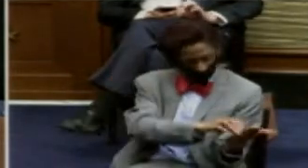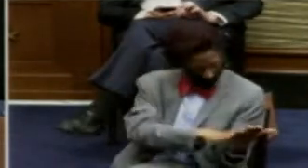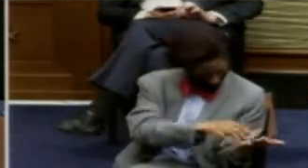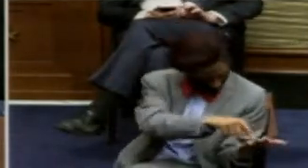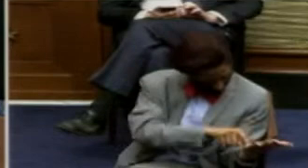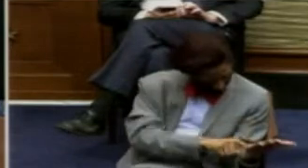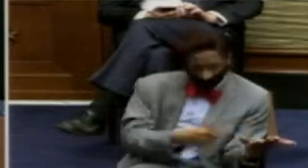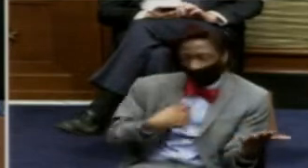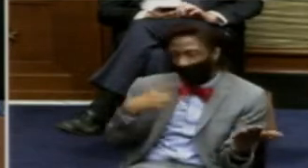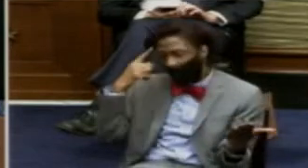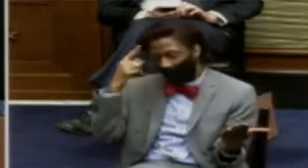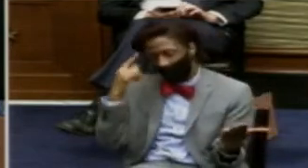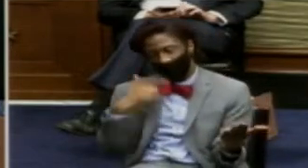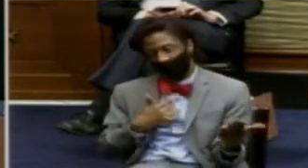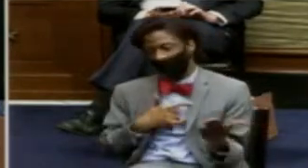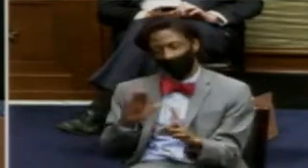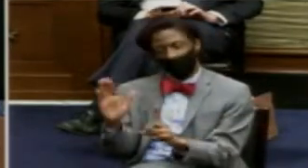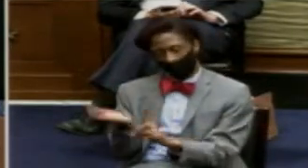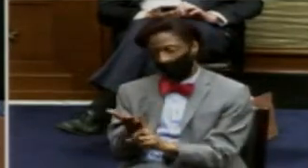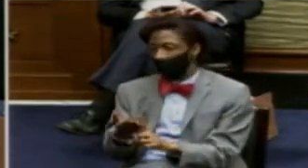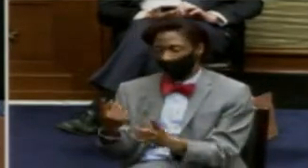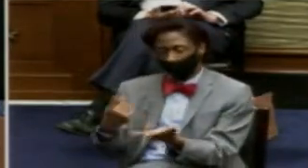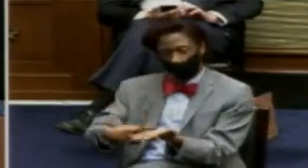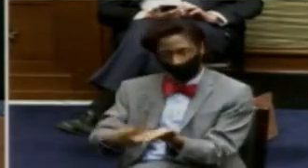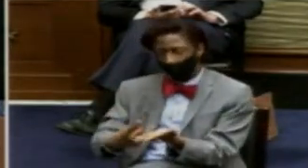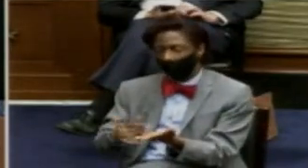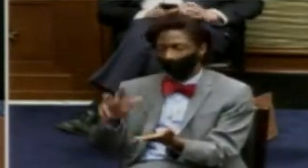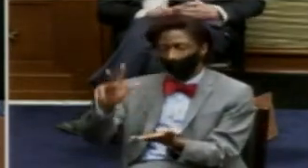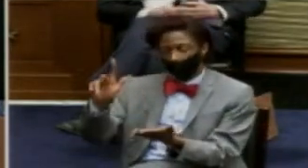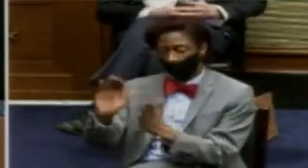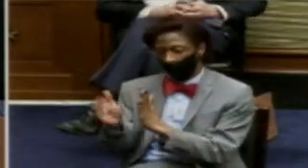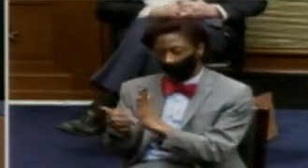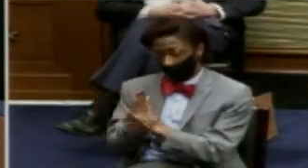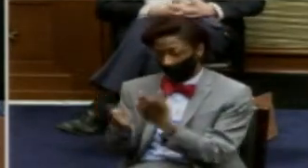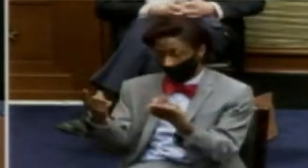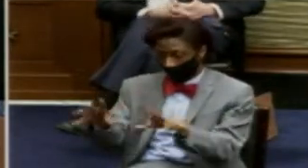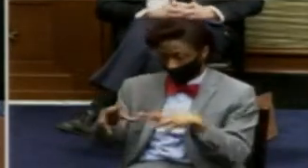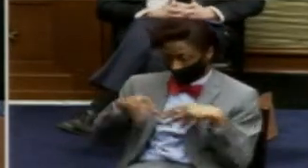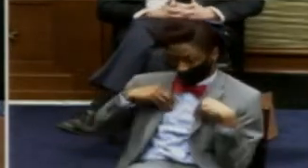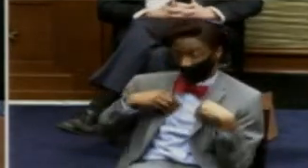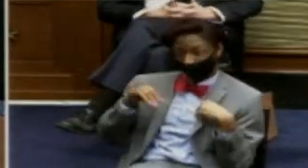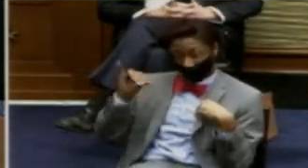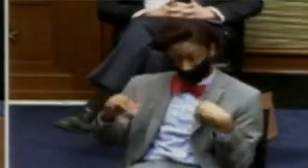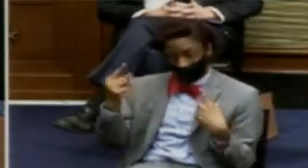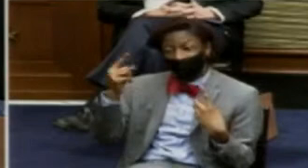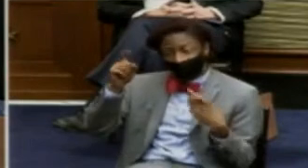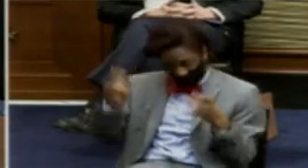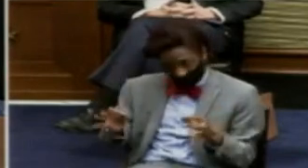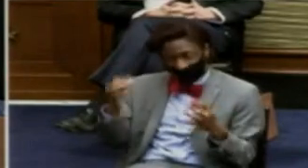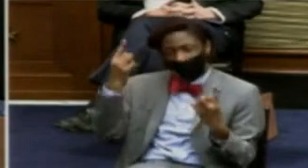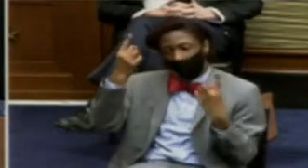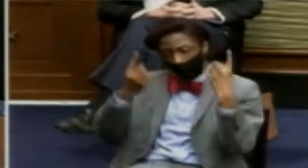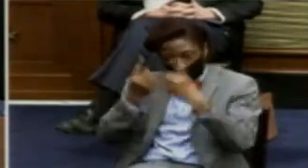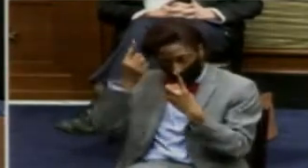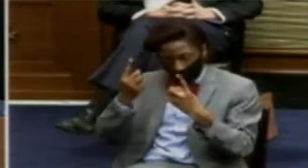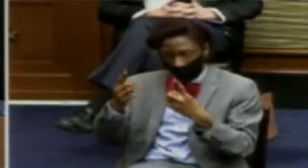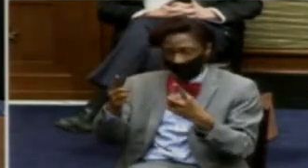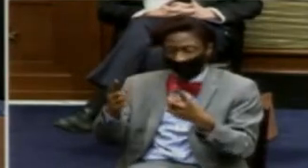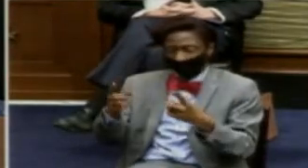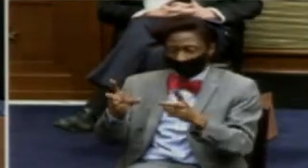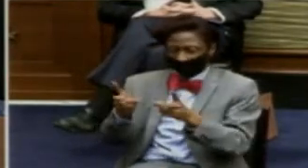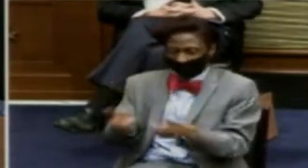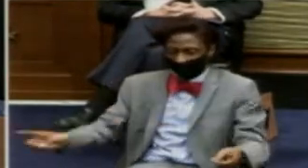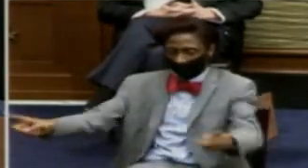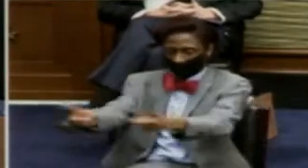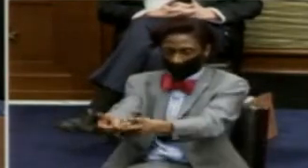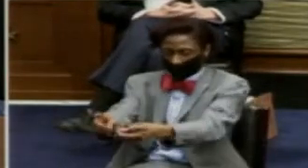very compelling argument that the 23rd Amendment, when adopted, certainly contemplated the district being a certain